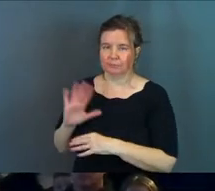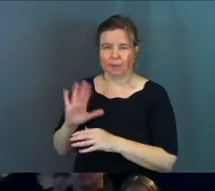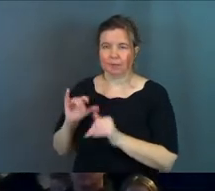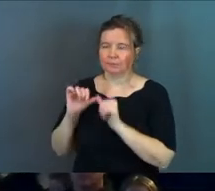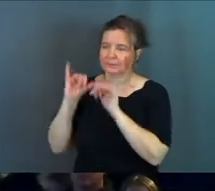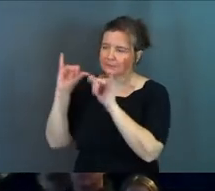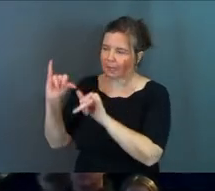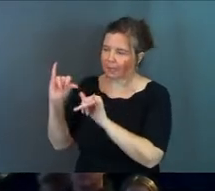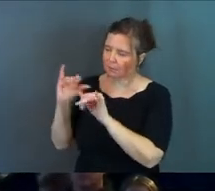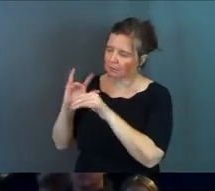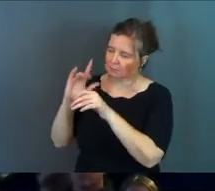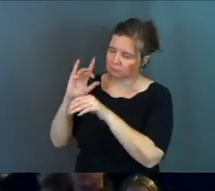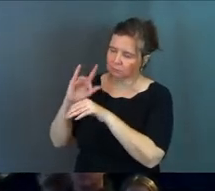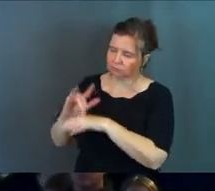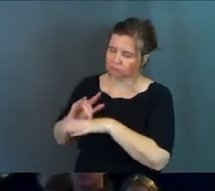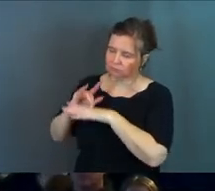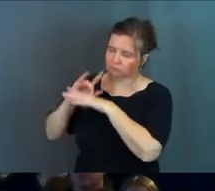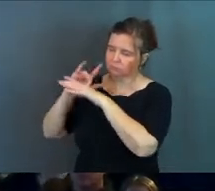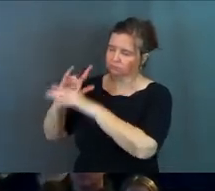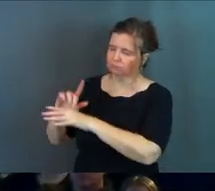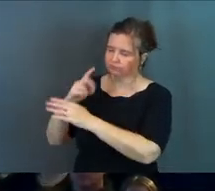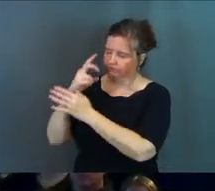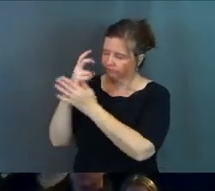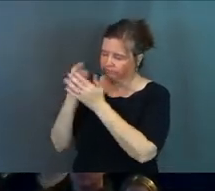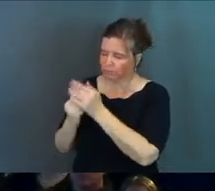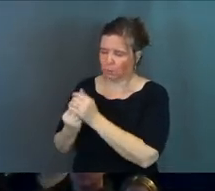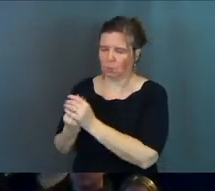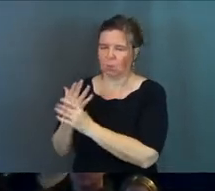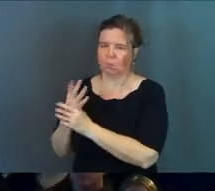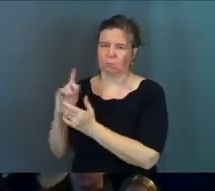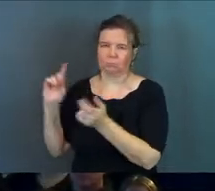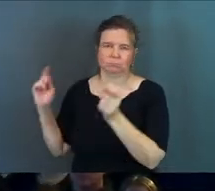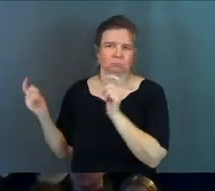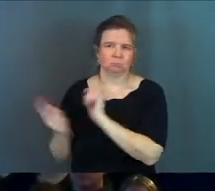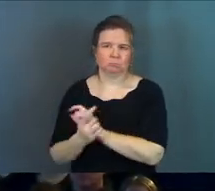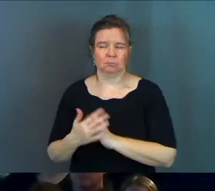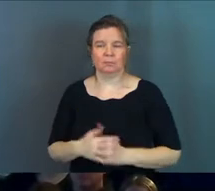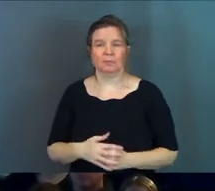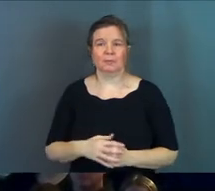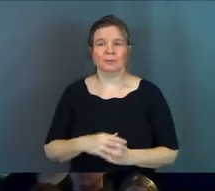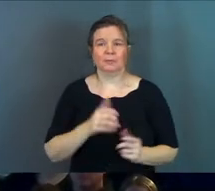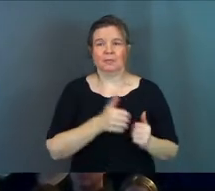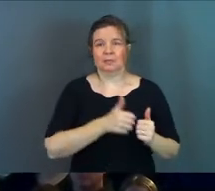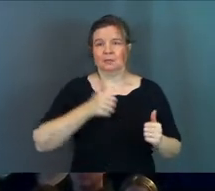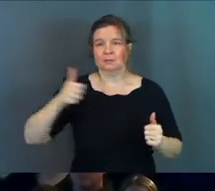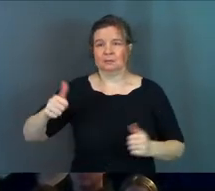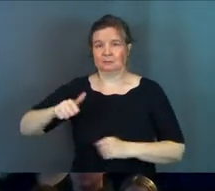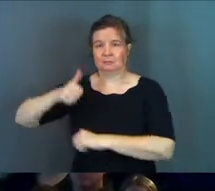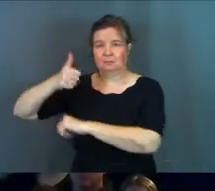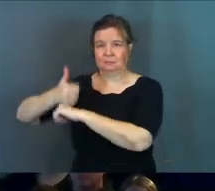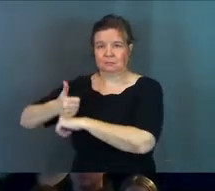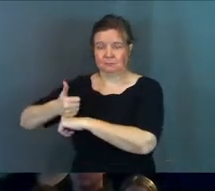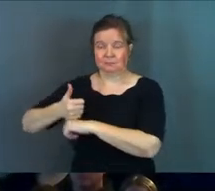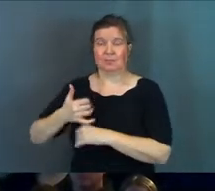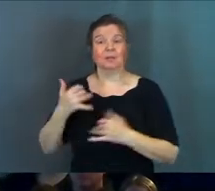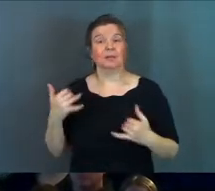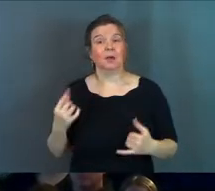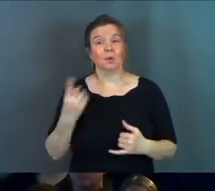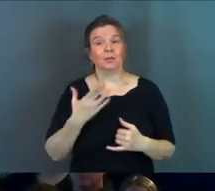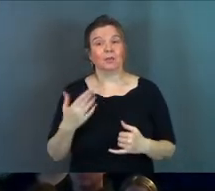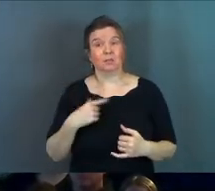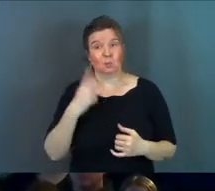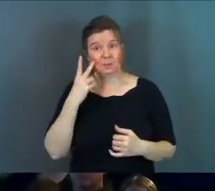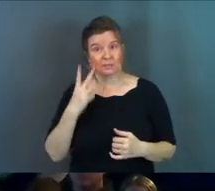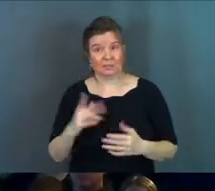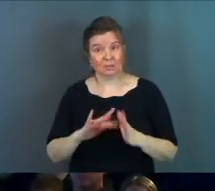in God's word to get that kind of growth. I love that. Sanctification means to be set apart. Now, one of the things that